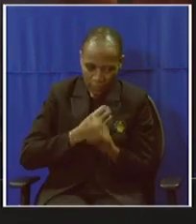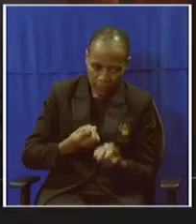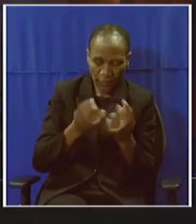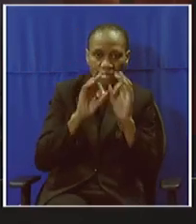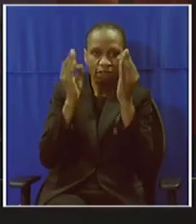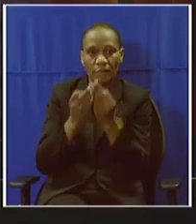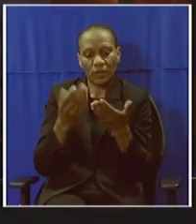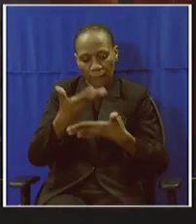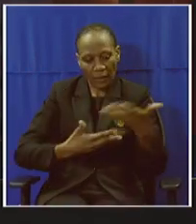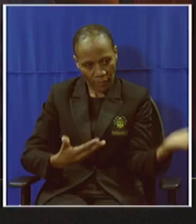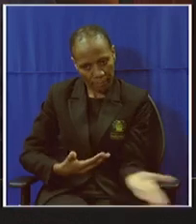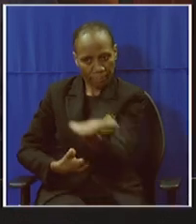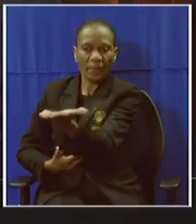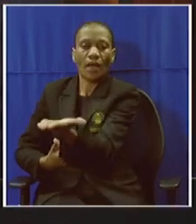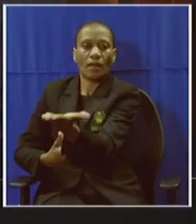Hlongwa family.